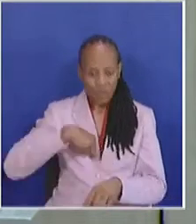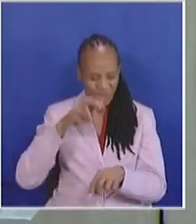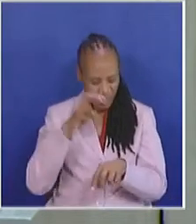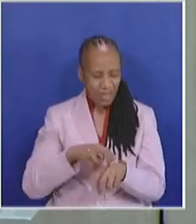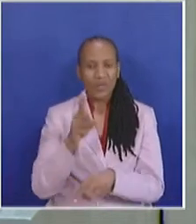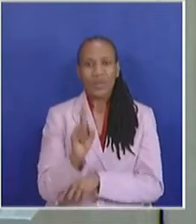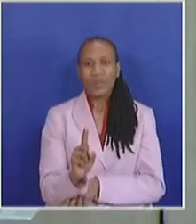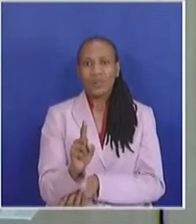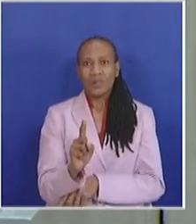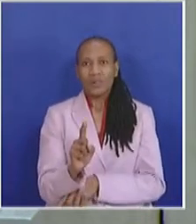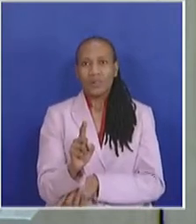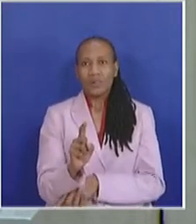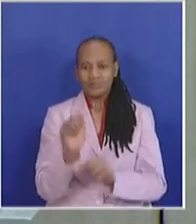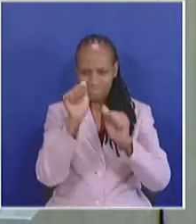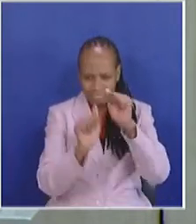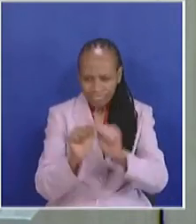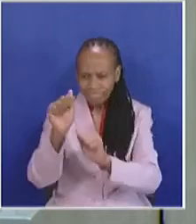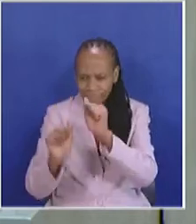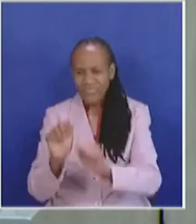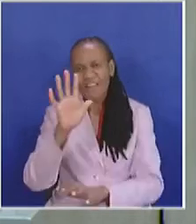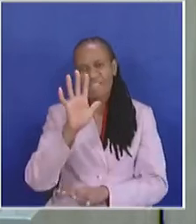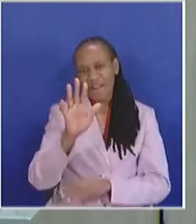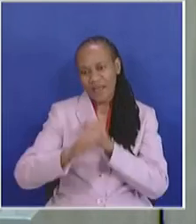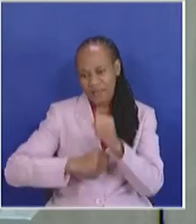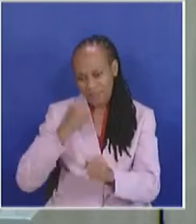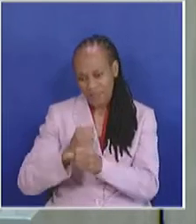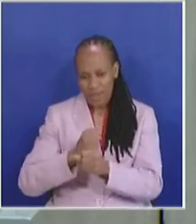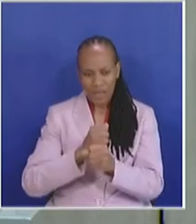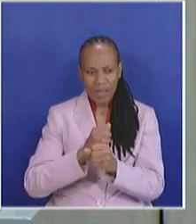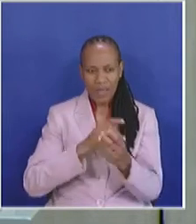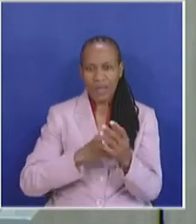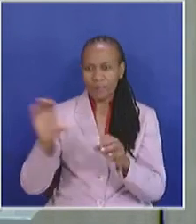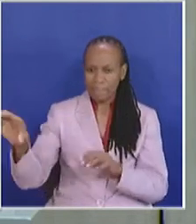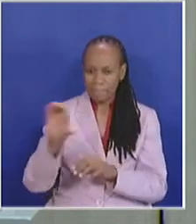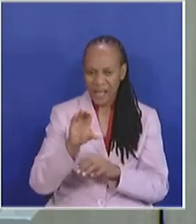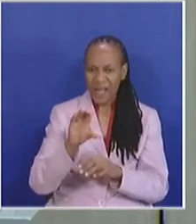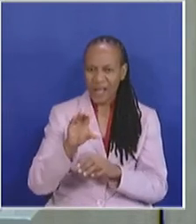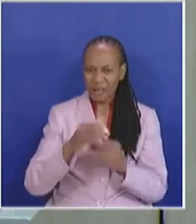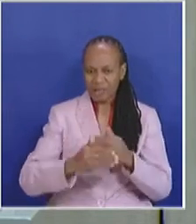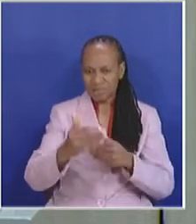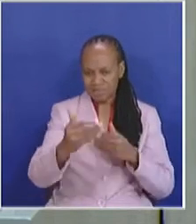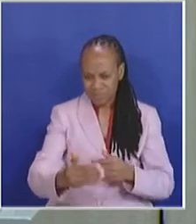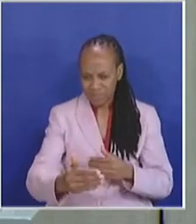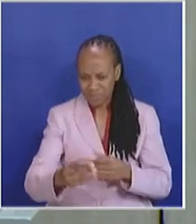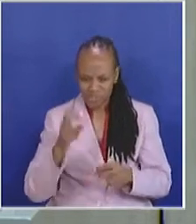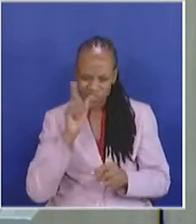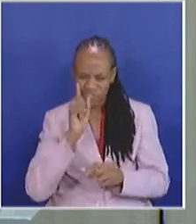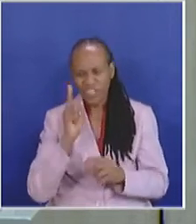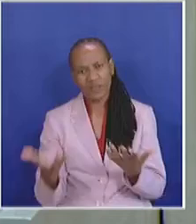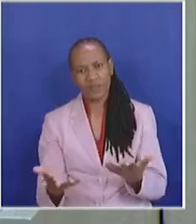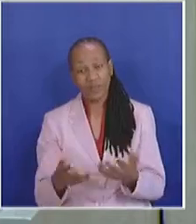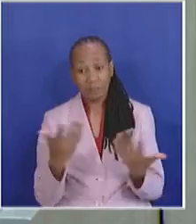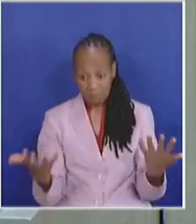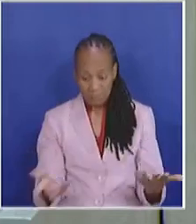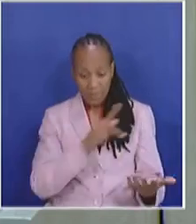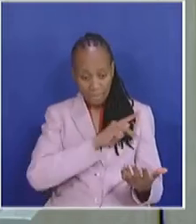together this assessment of 5-year infrastructure investment over the Lekgotla in the past week. So the Premier has